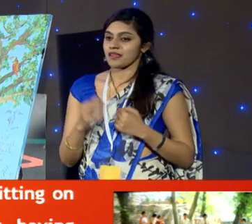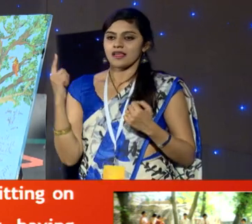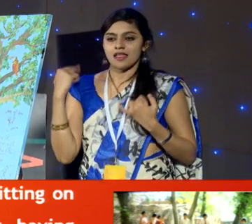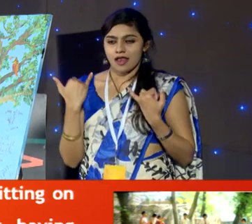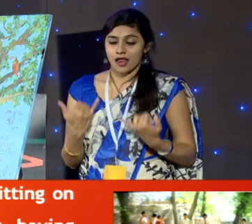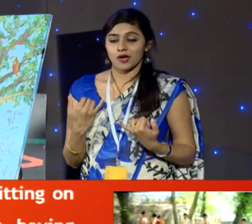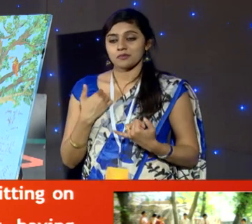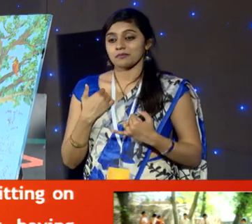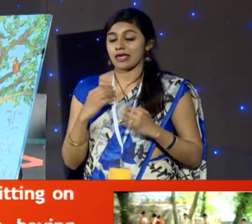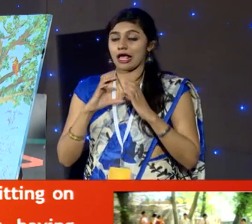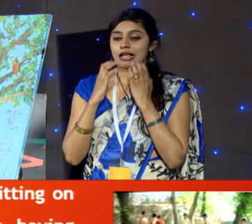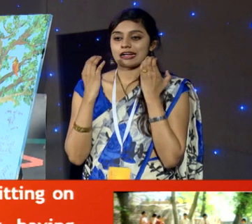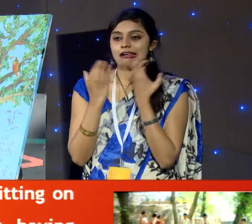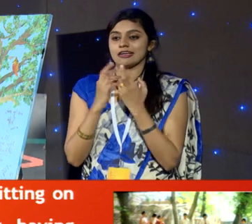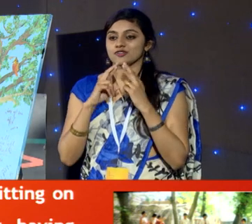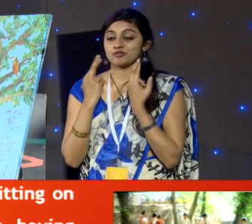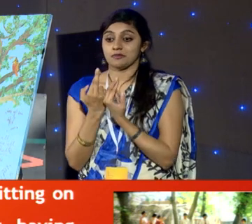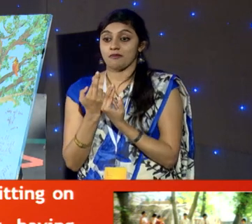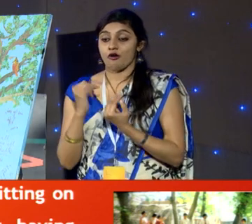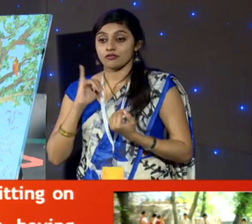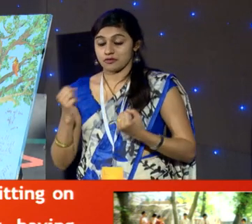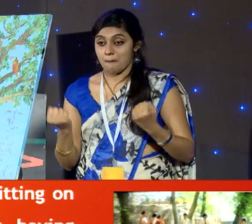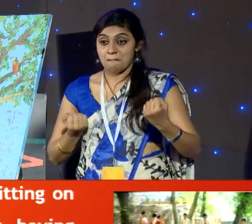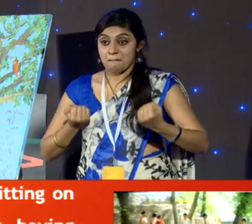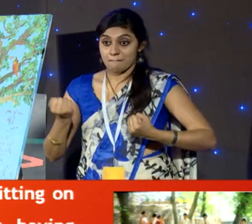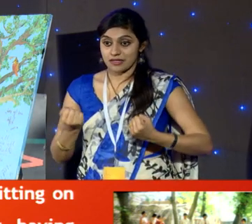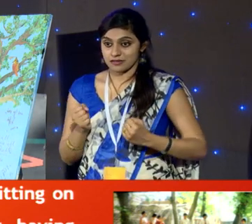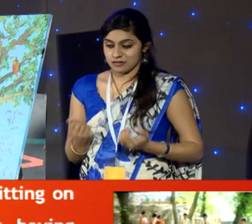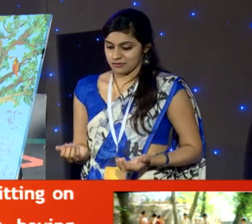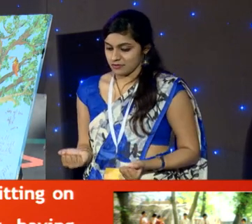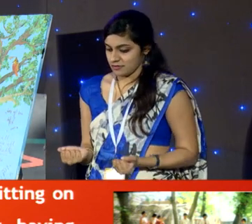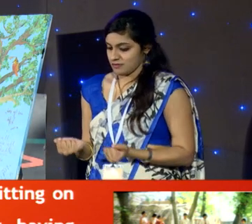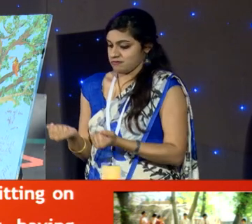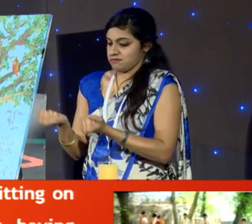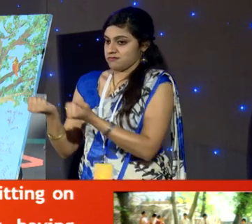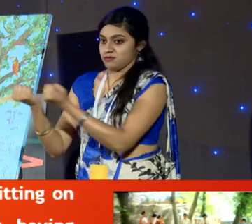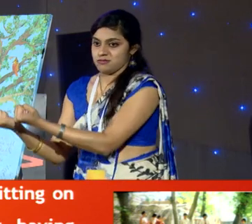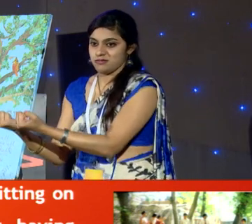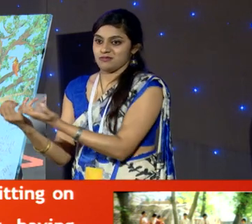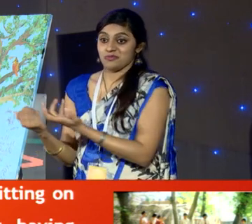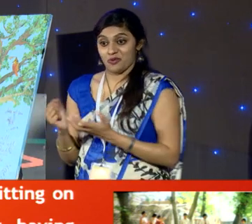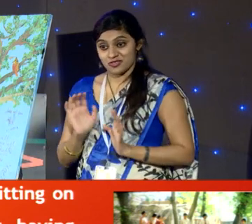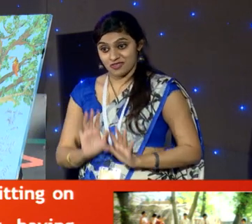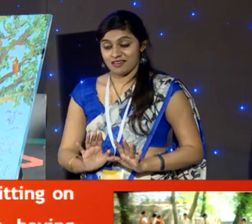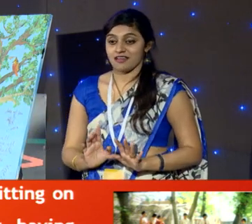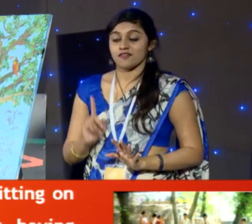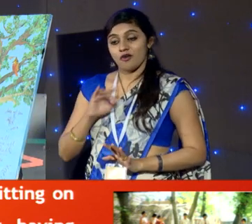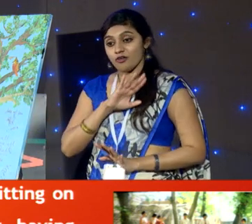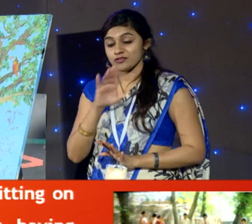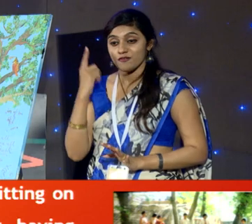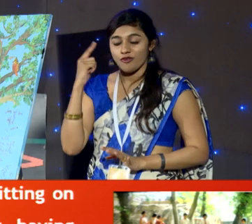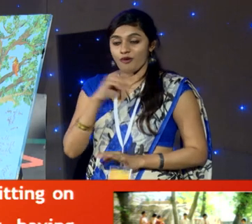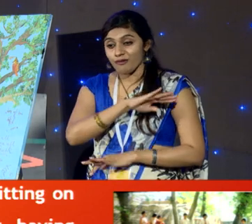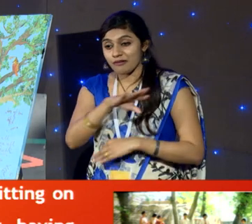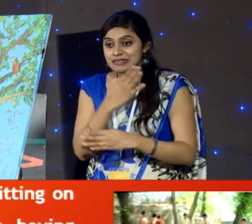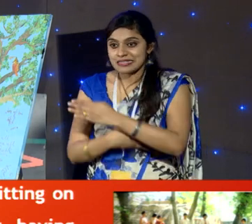with hydraulically operated lift, and furniture specially designed for children with specific needs in both Delhi as well